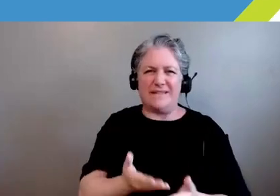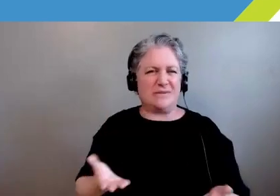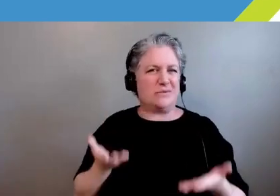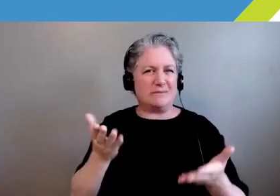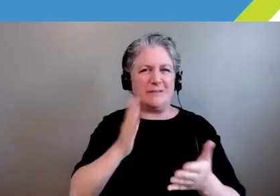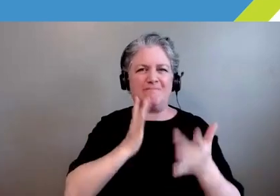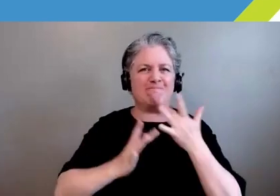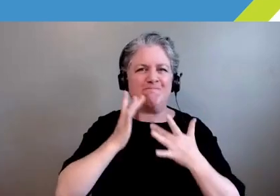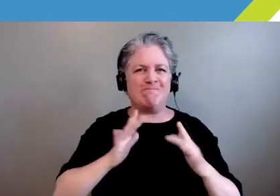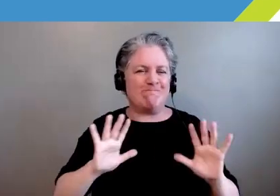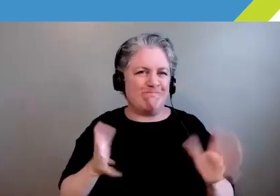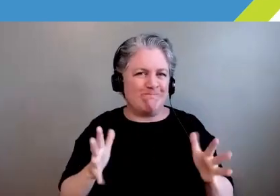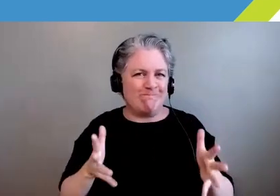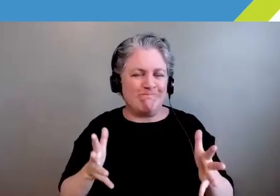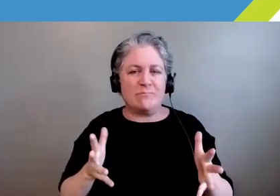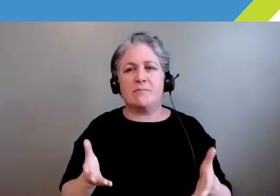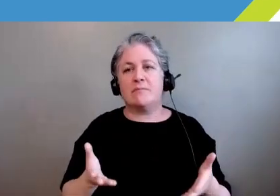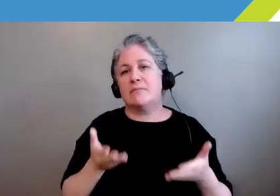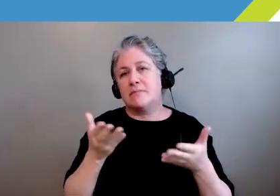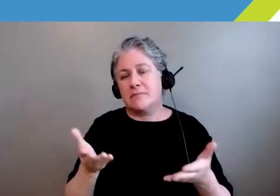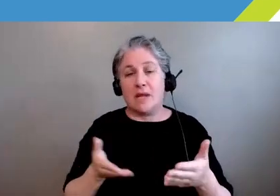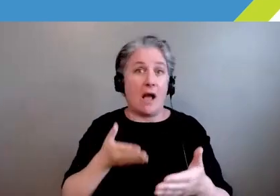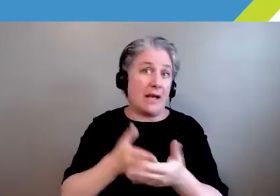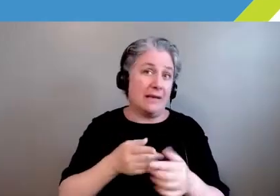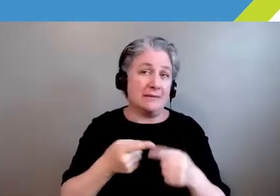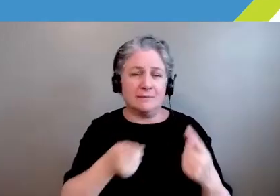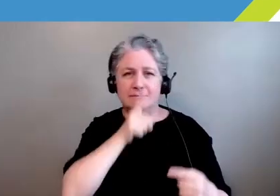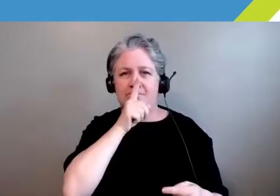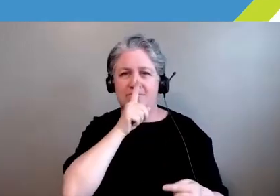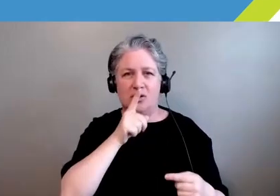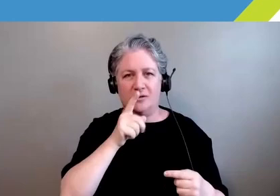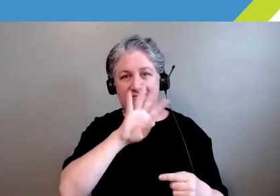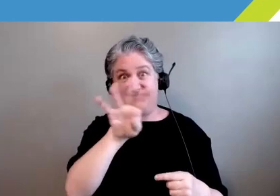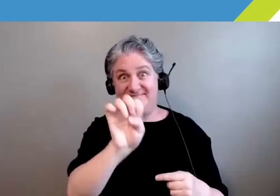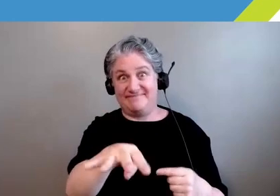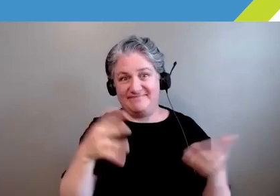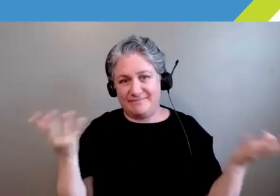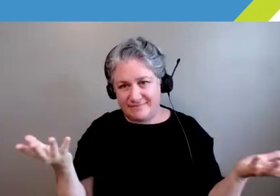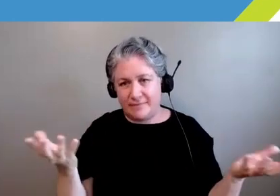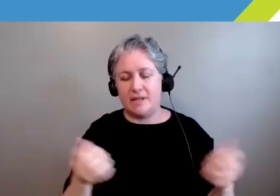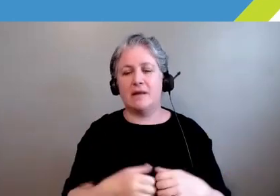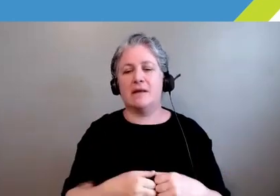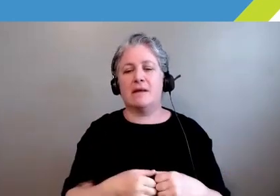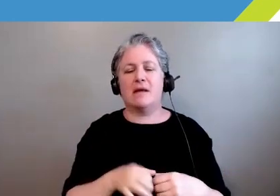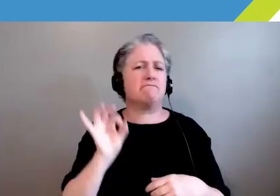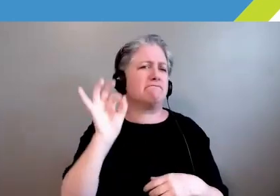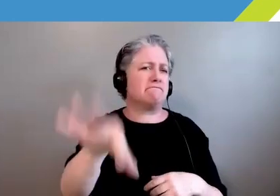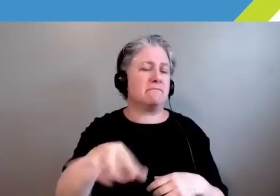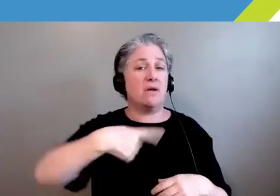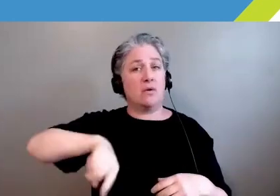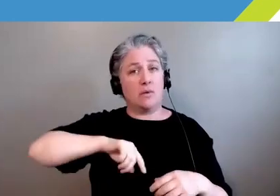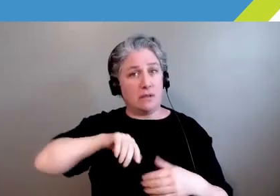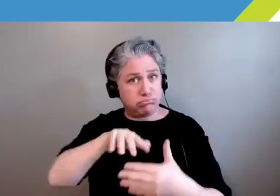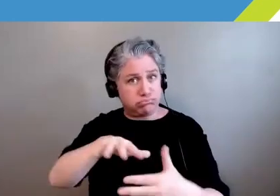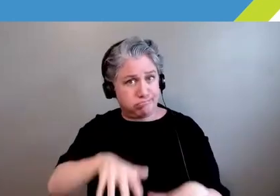but again, they don't say there's sufficient evidence to recommend against it, so it's a little bit of an unknown. And just to mention that when we